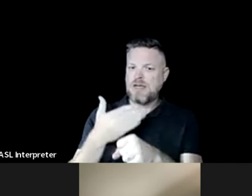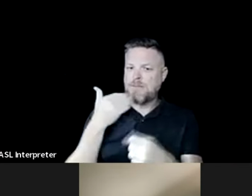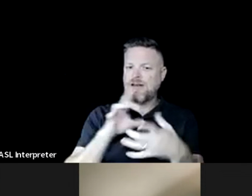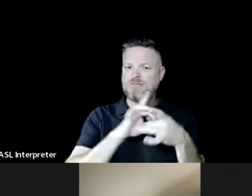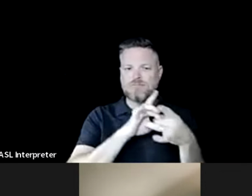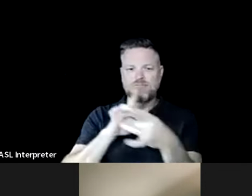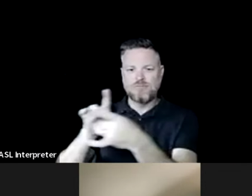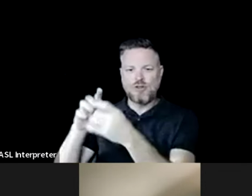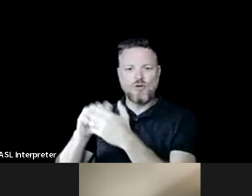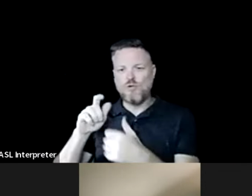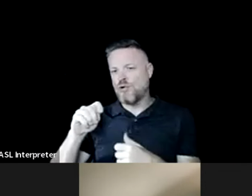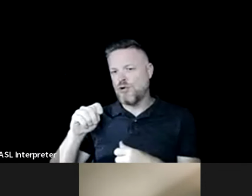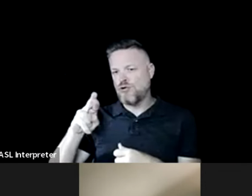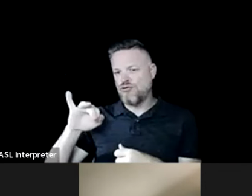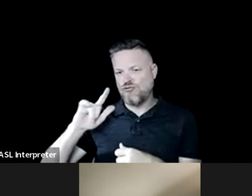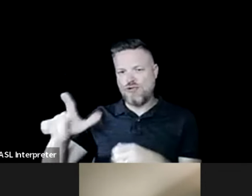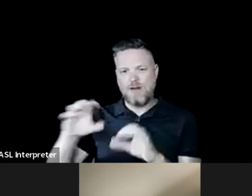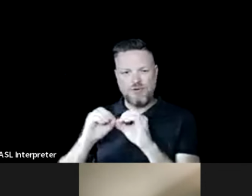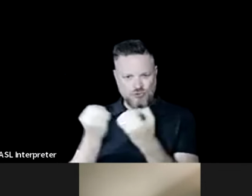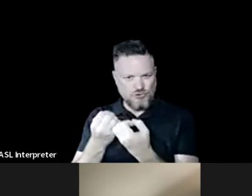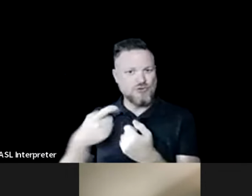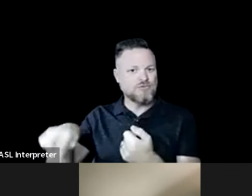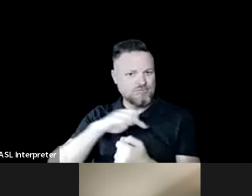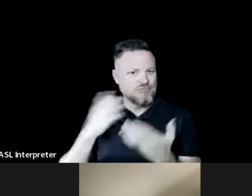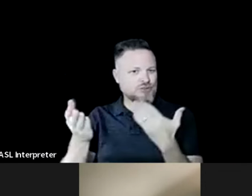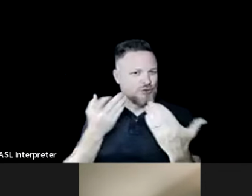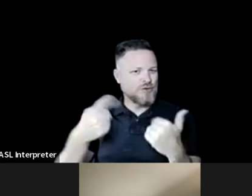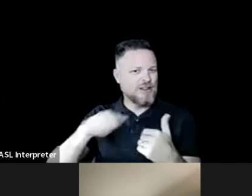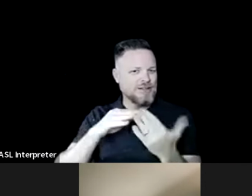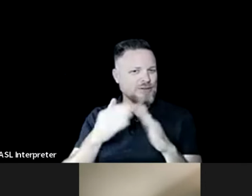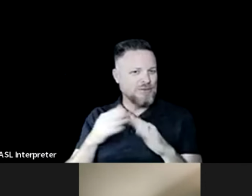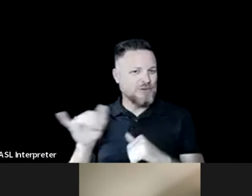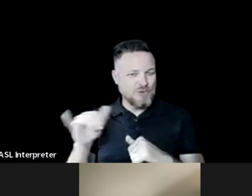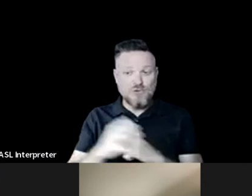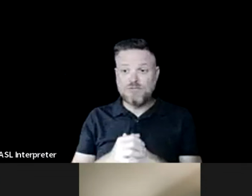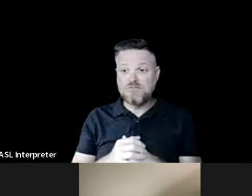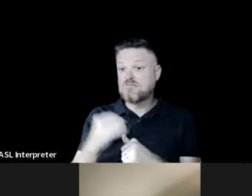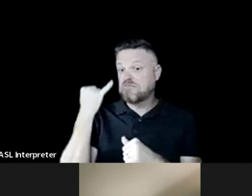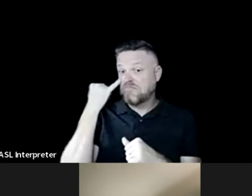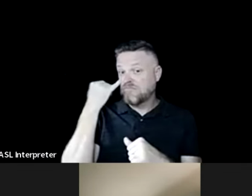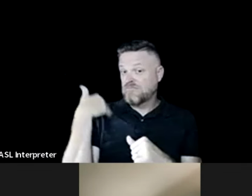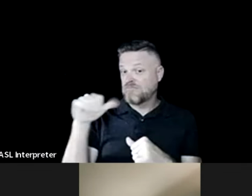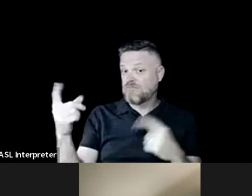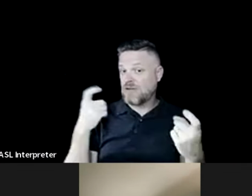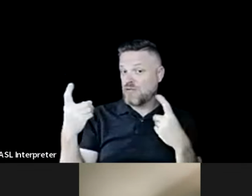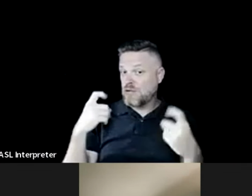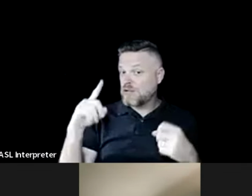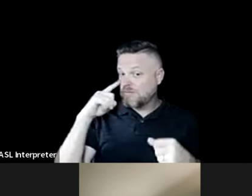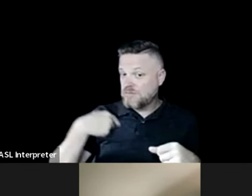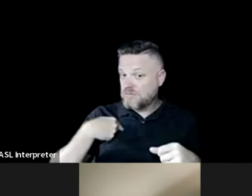tribal communities and organizations that serve our communities. So if anybody has any questions